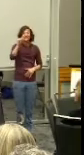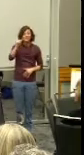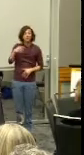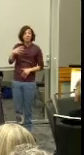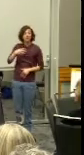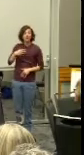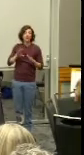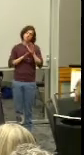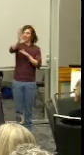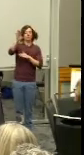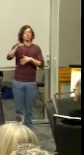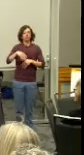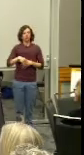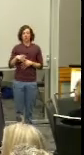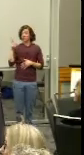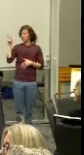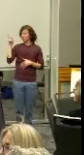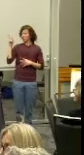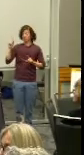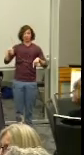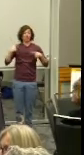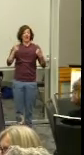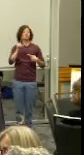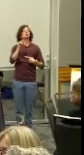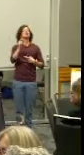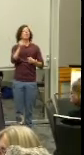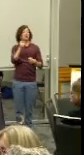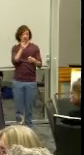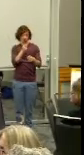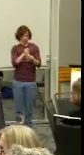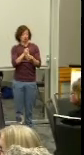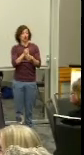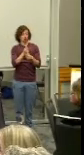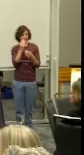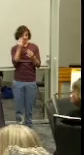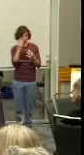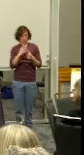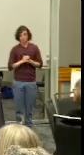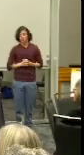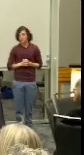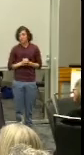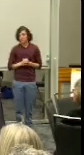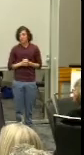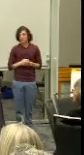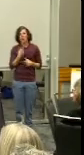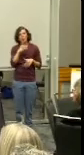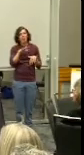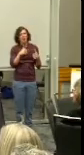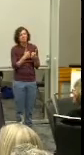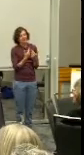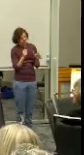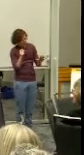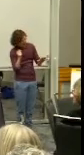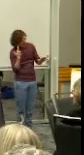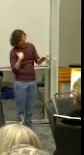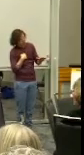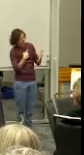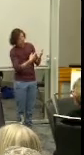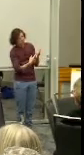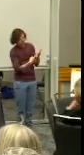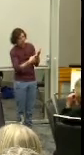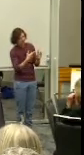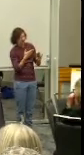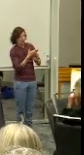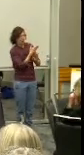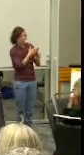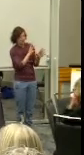And this is over the last 20 years of data. And one of the challenges, again, we talked about this in a previous session too, is